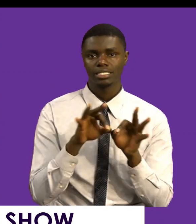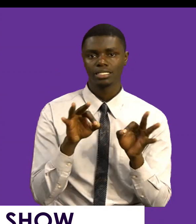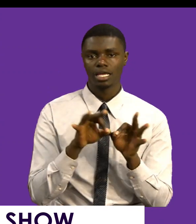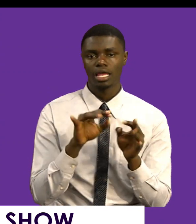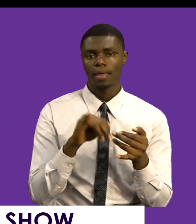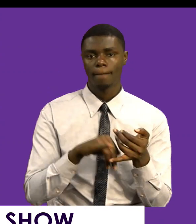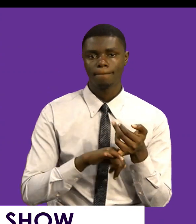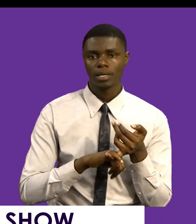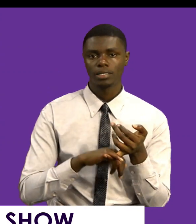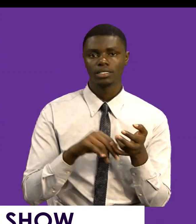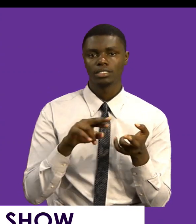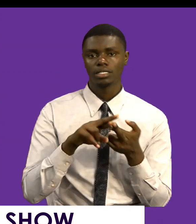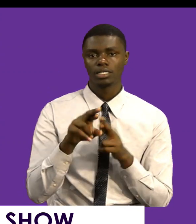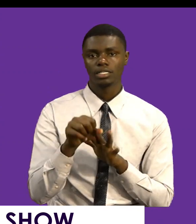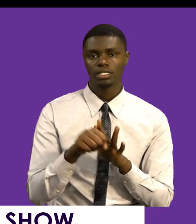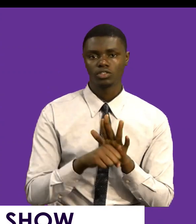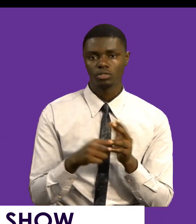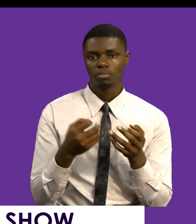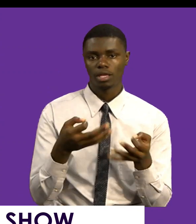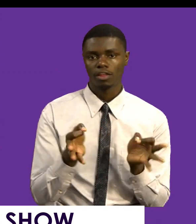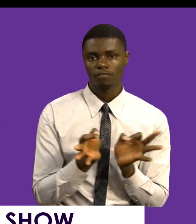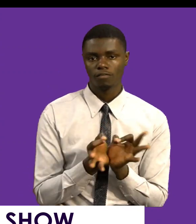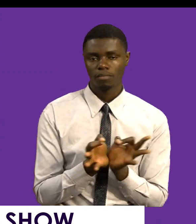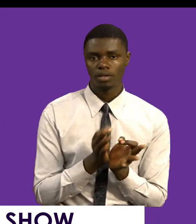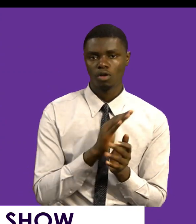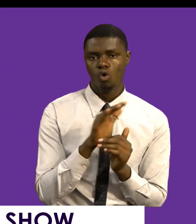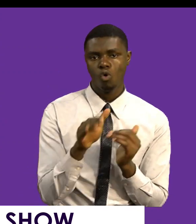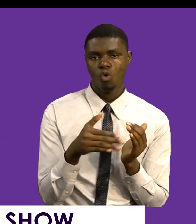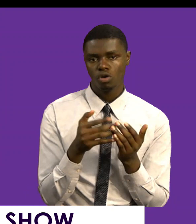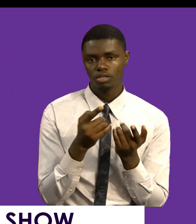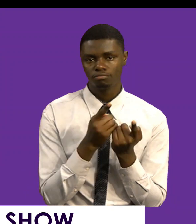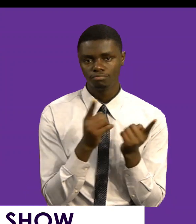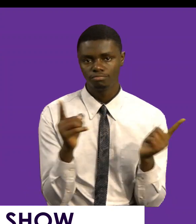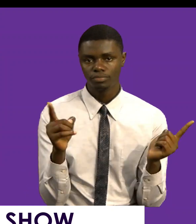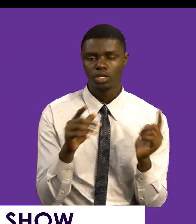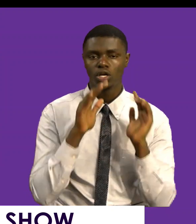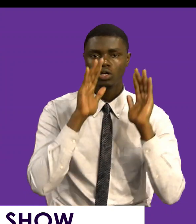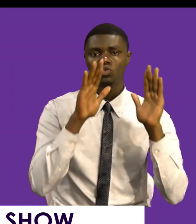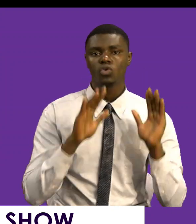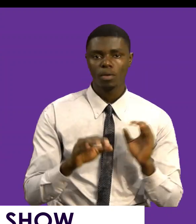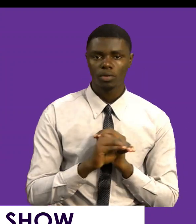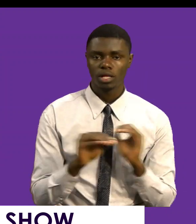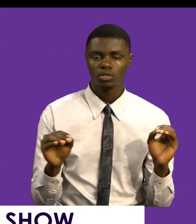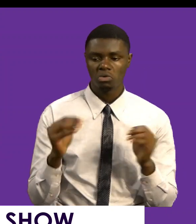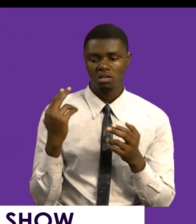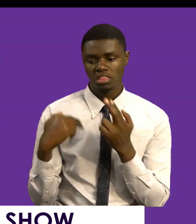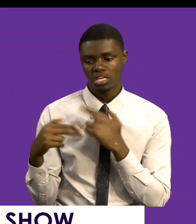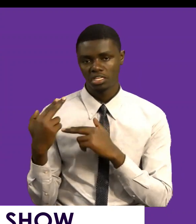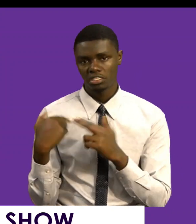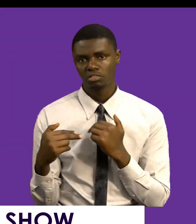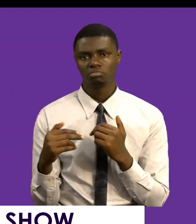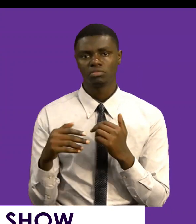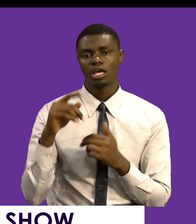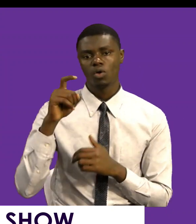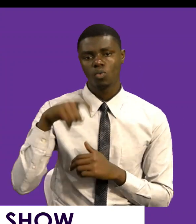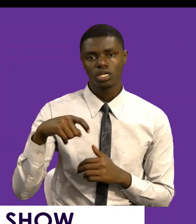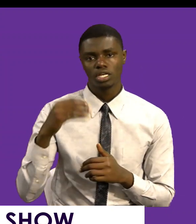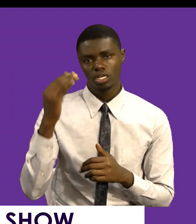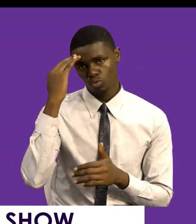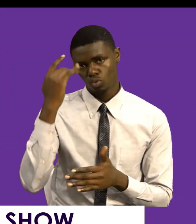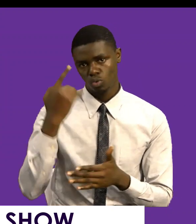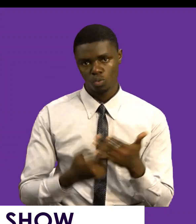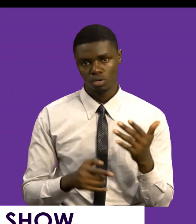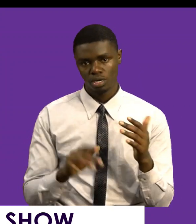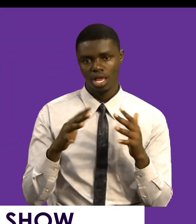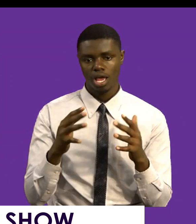relationship, deserves a family. All of us. So it doesn't matter the histories we've had. What we need to know is